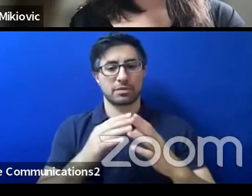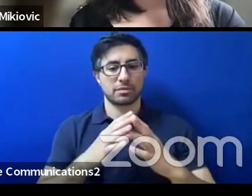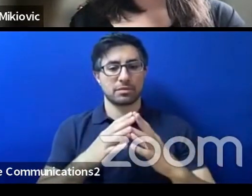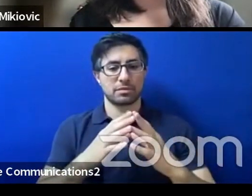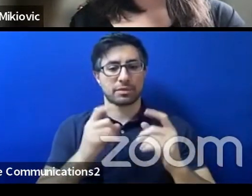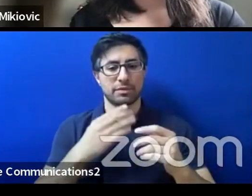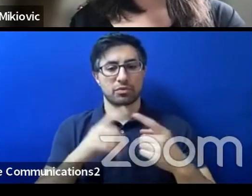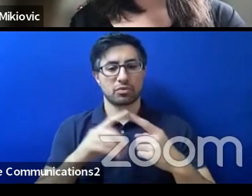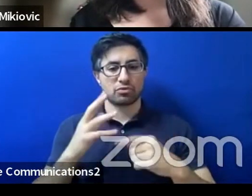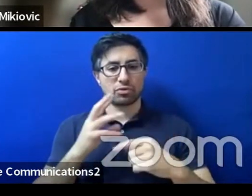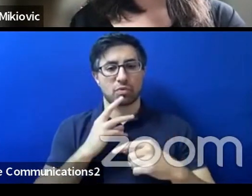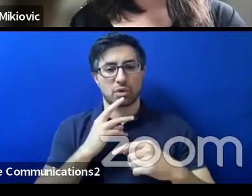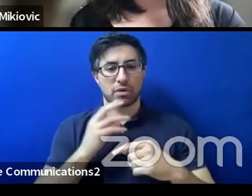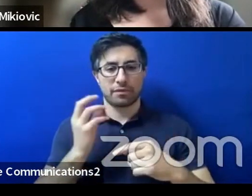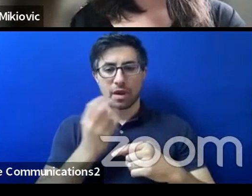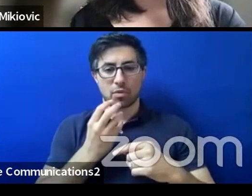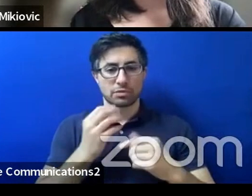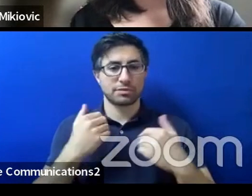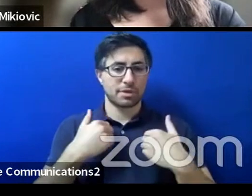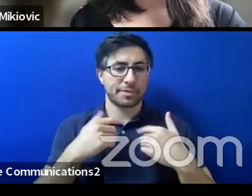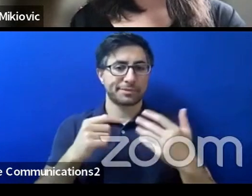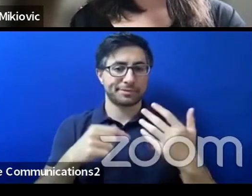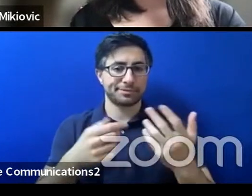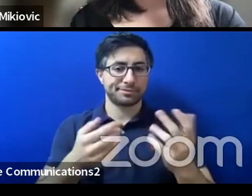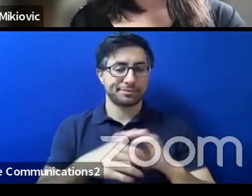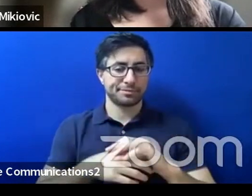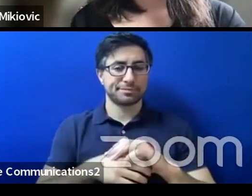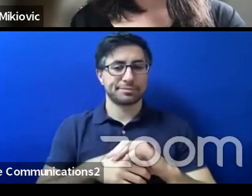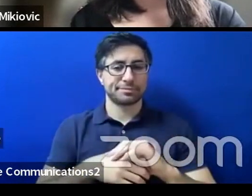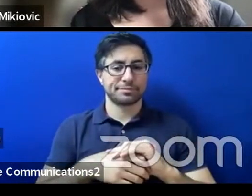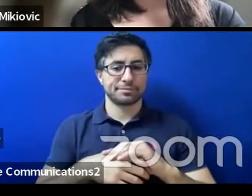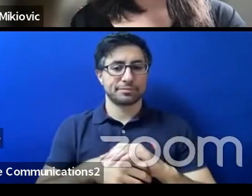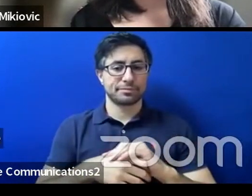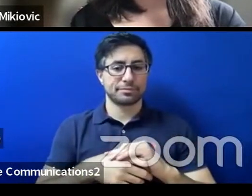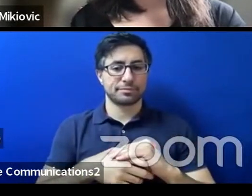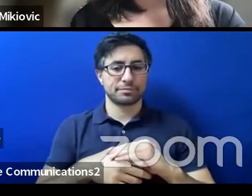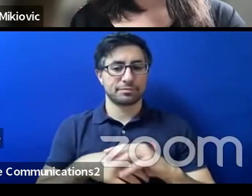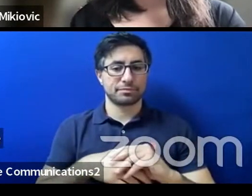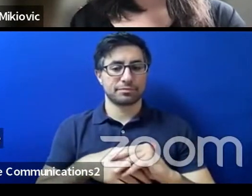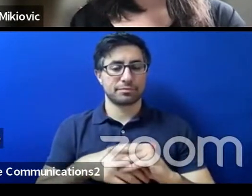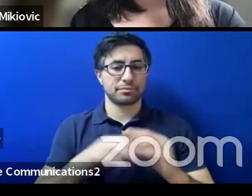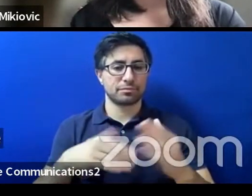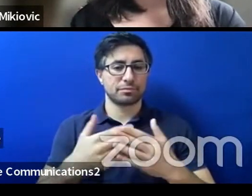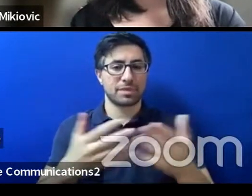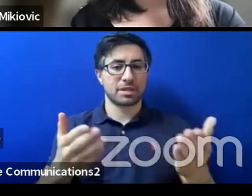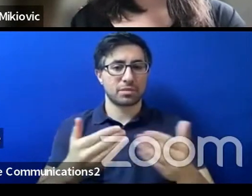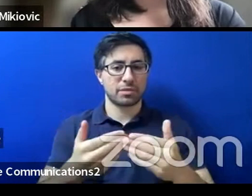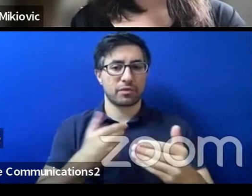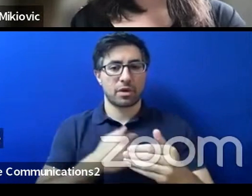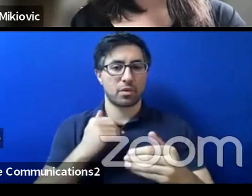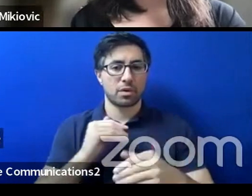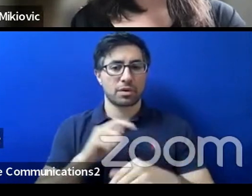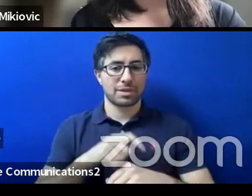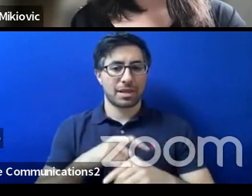thanks to the trees, the water, the flowers, the animals, and everything, artifacts, anything else that was here before our time came